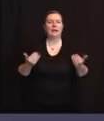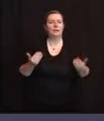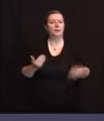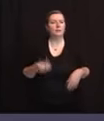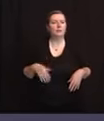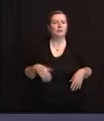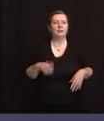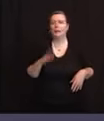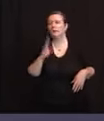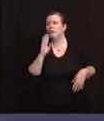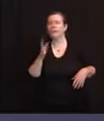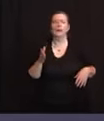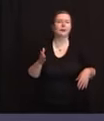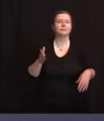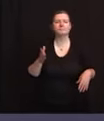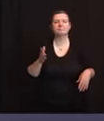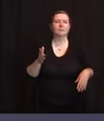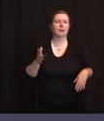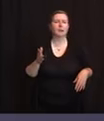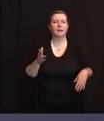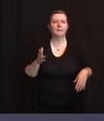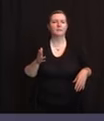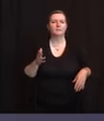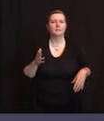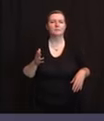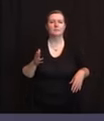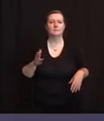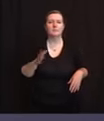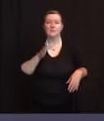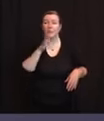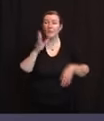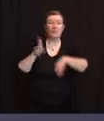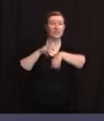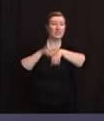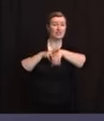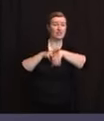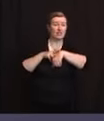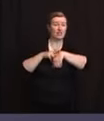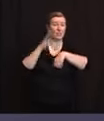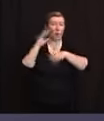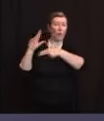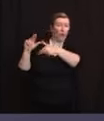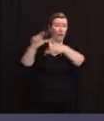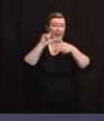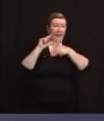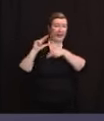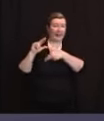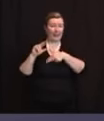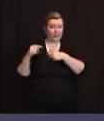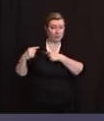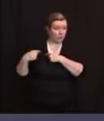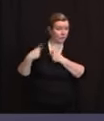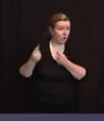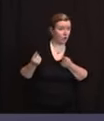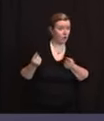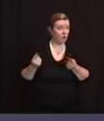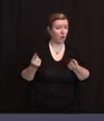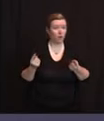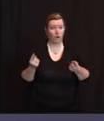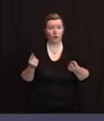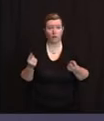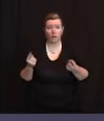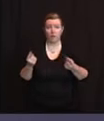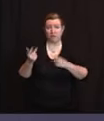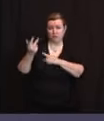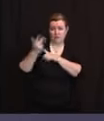Mother Nature, in the respect of storms, has been very good to us over the past number of months,